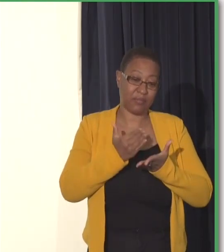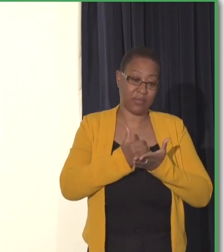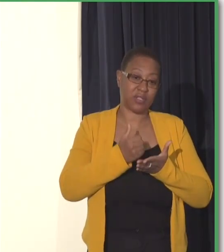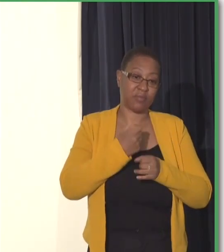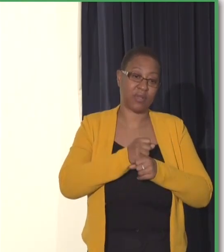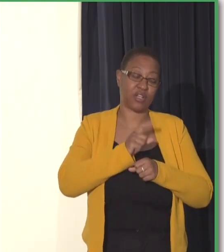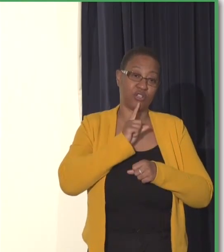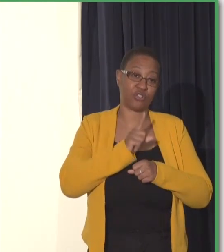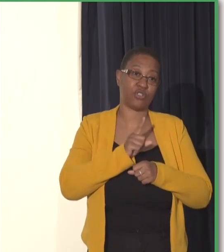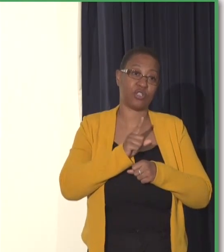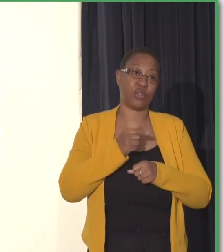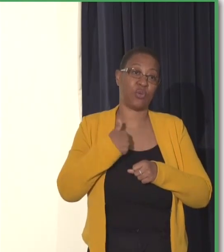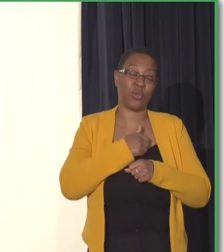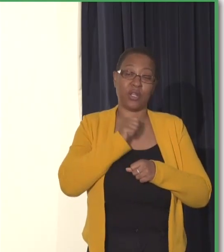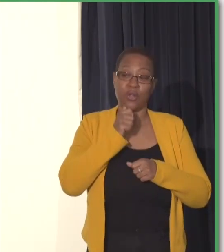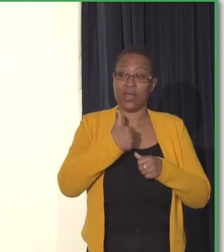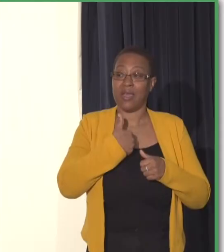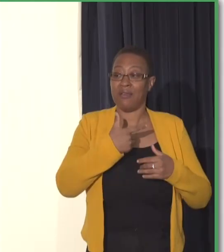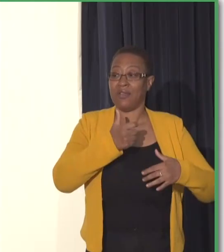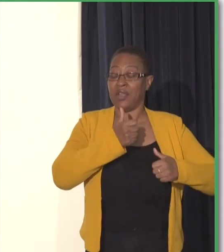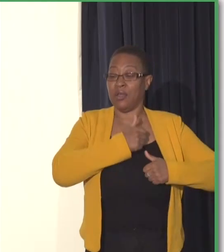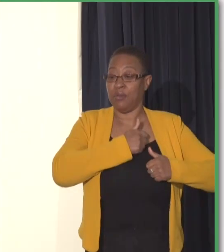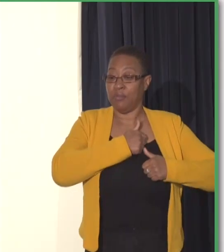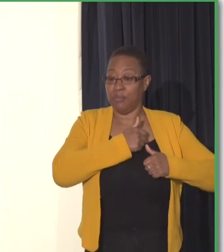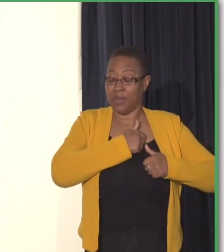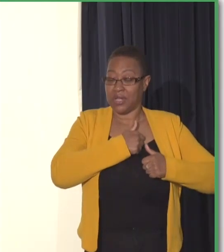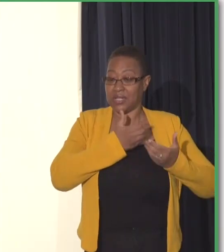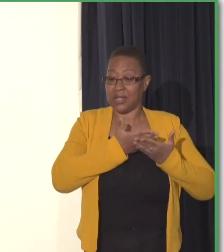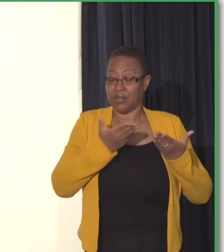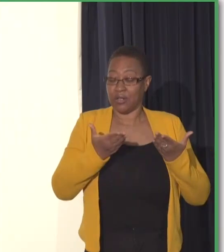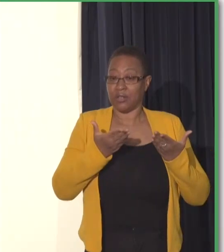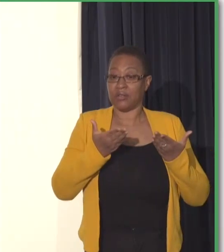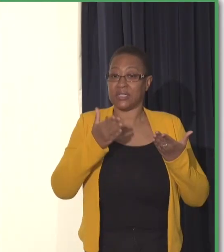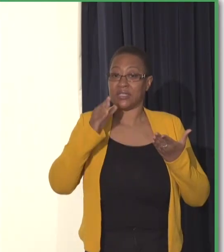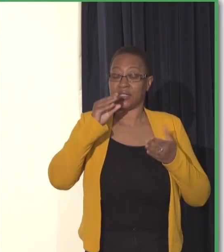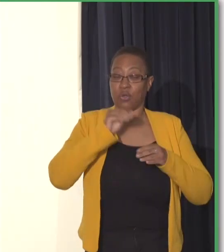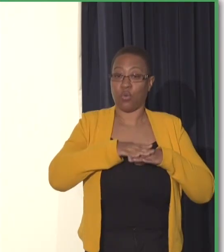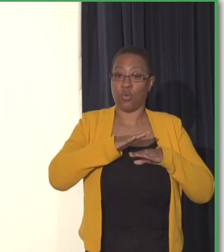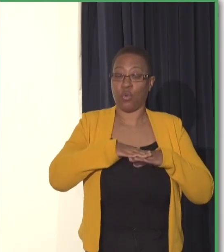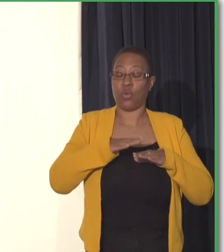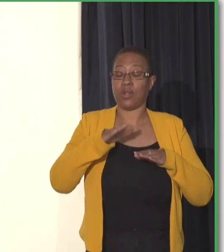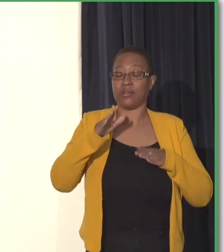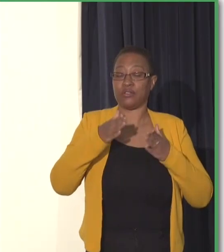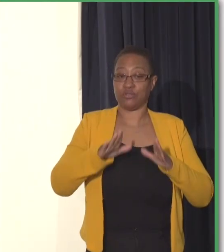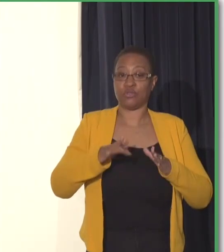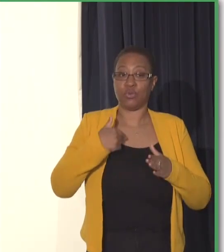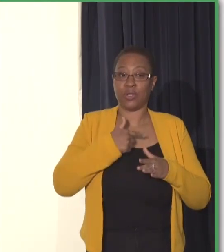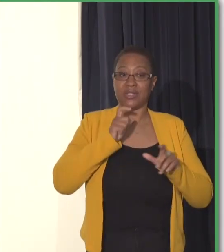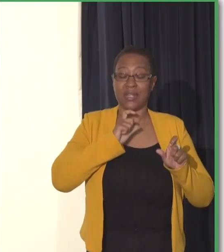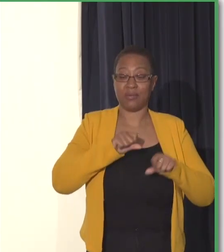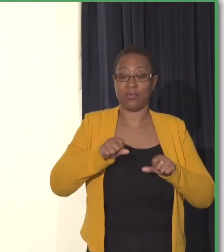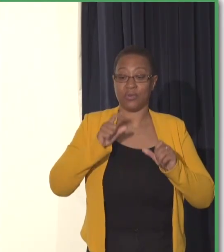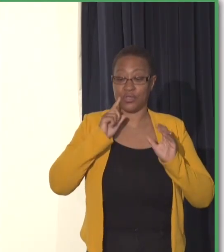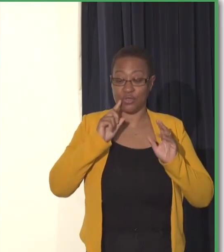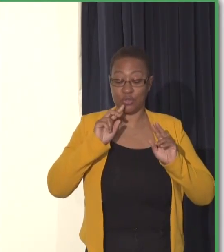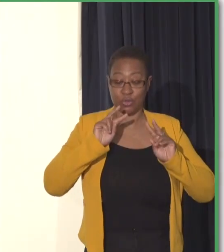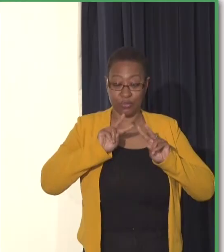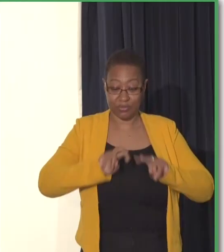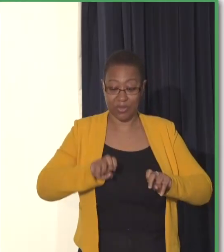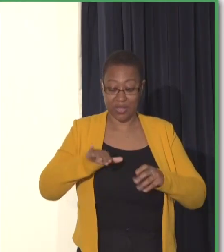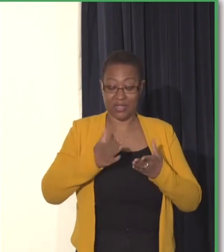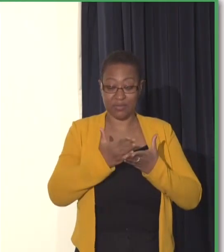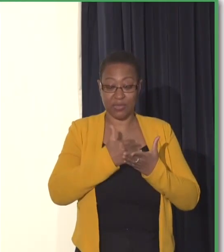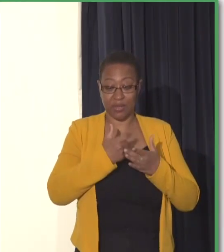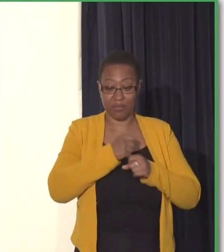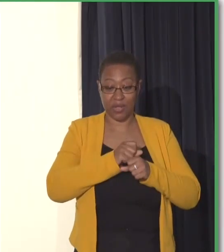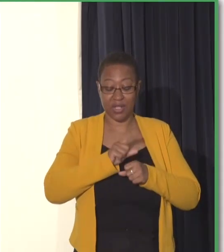that we don't have military grade materials out there. We was able to look at this budget and make